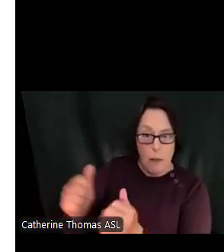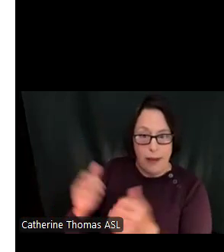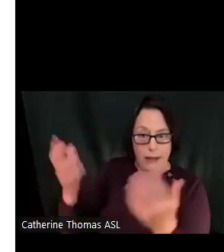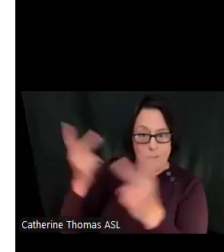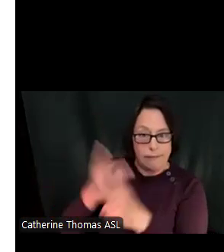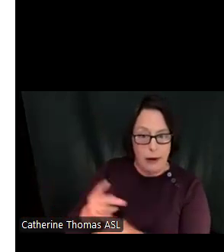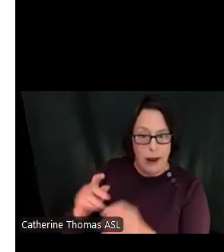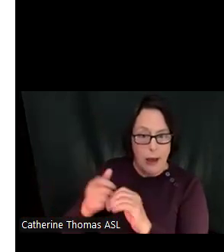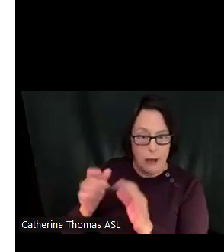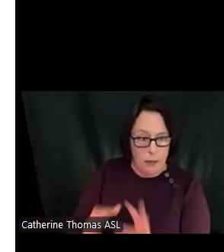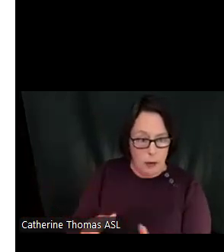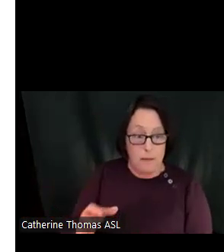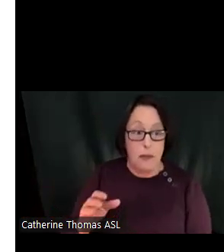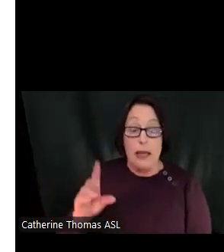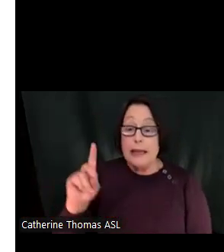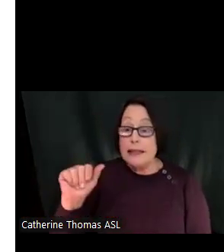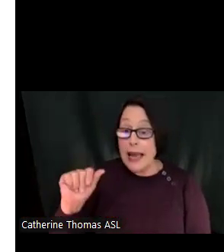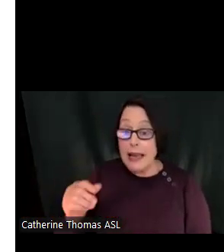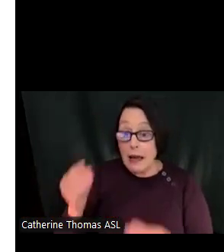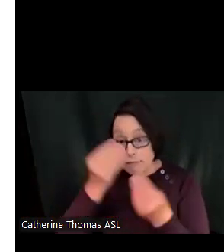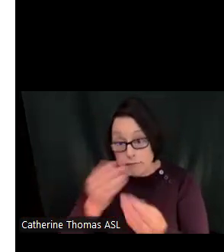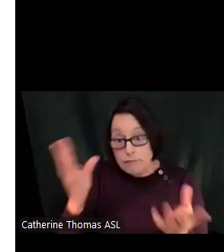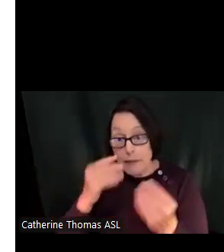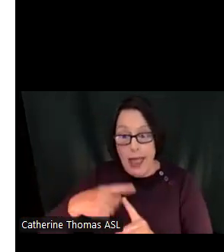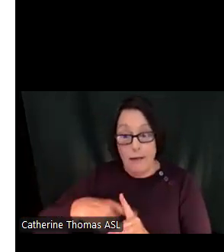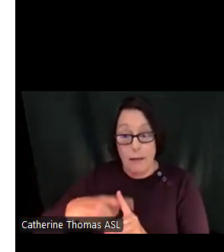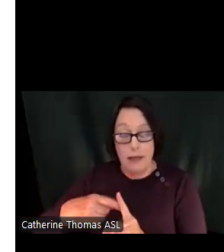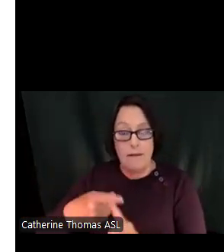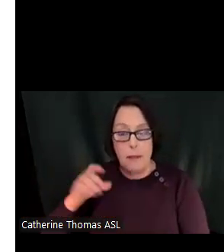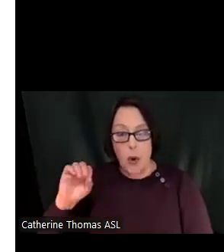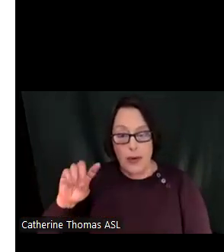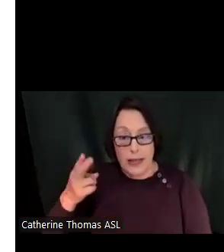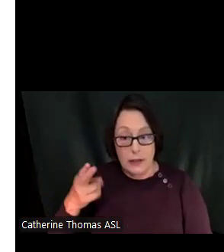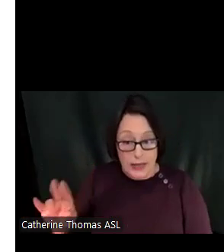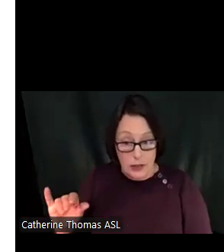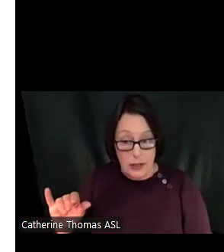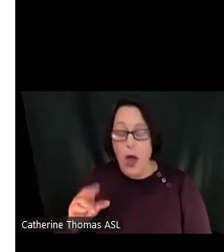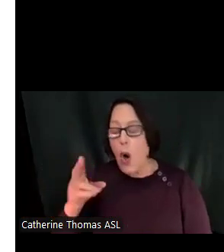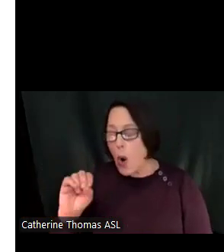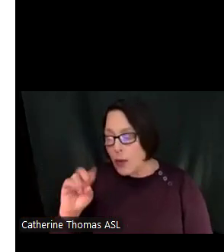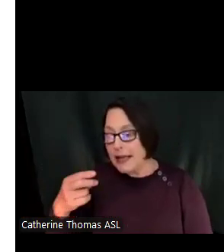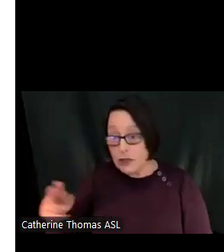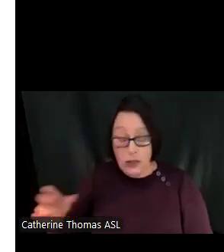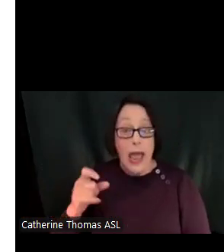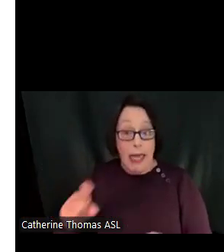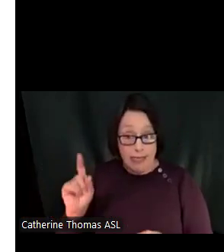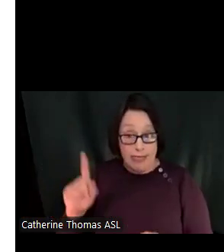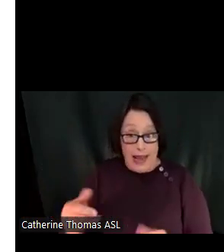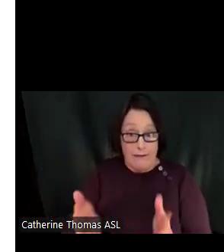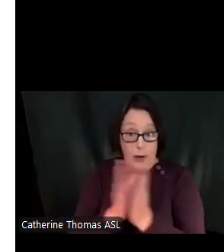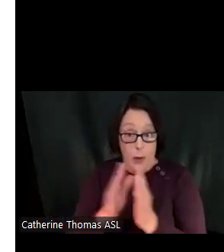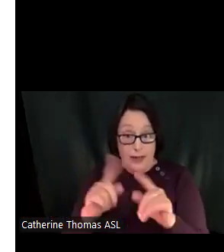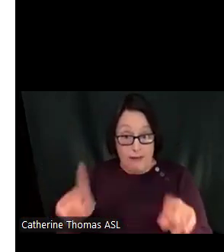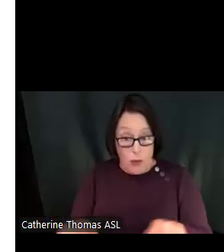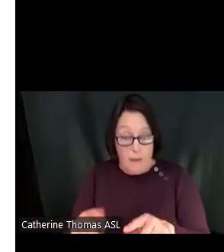from ODHH monthly. It is obtained through the ODHH online request form. The data is displayed in